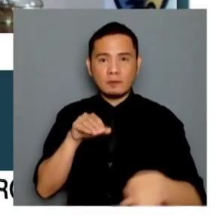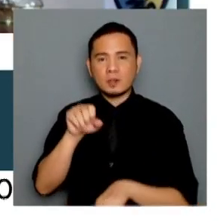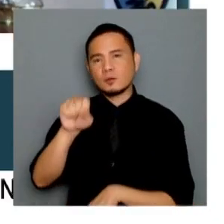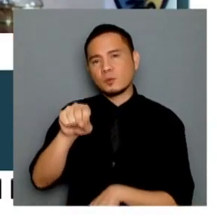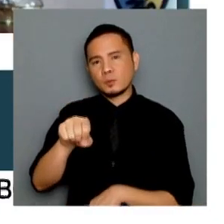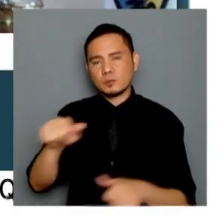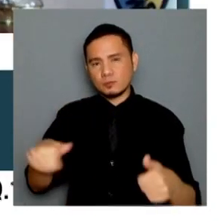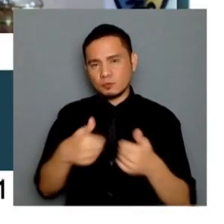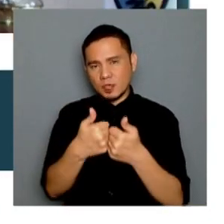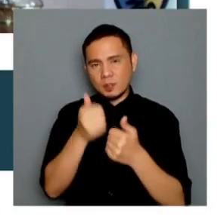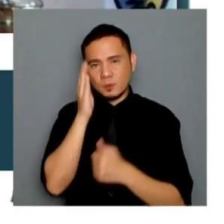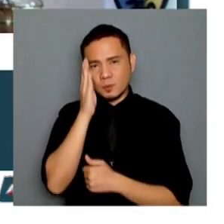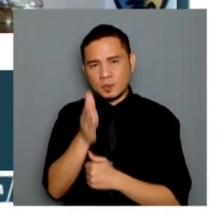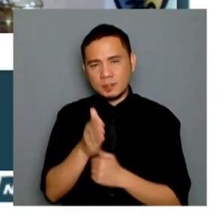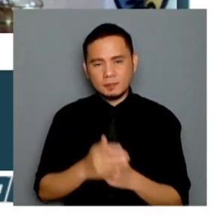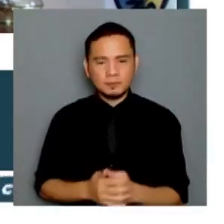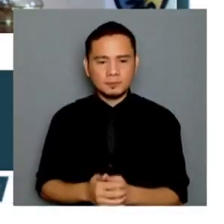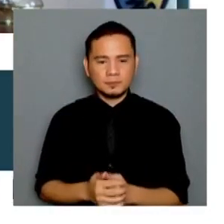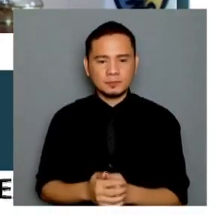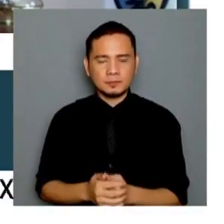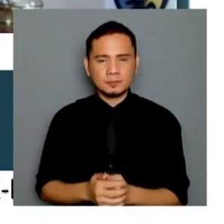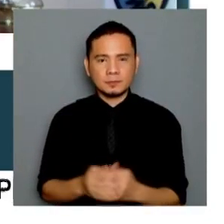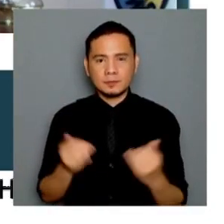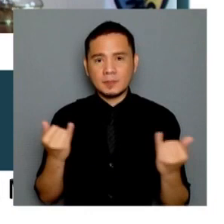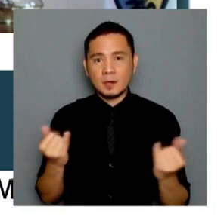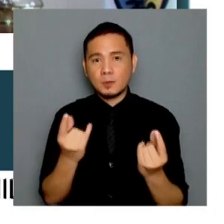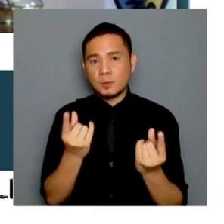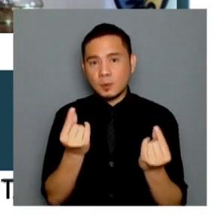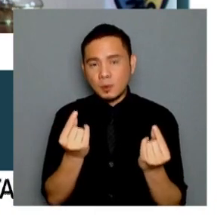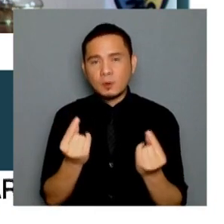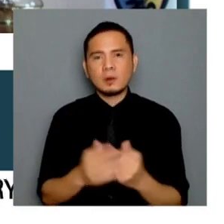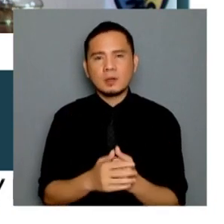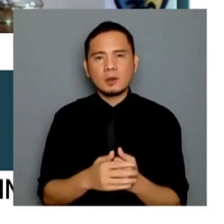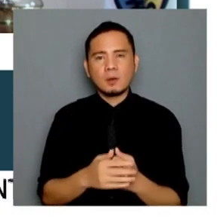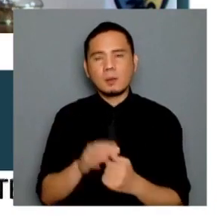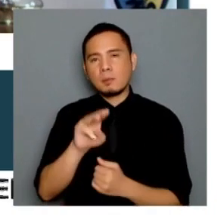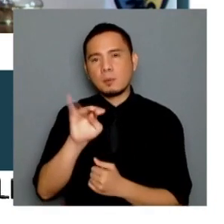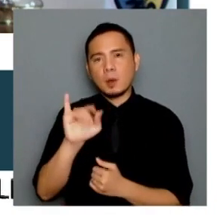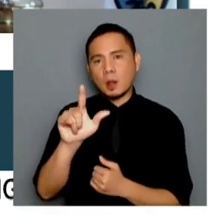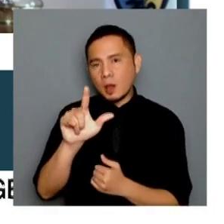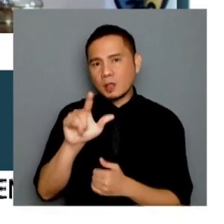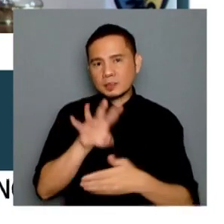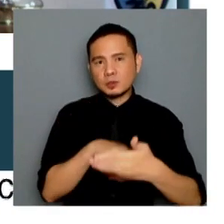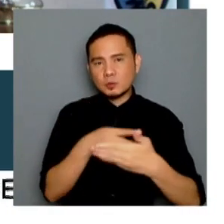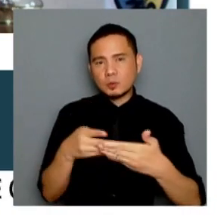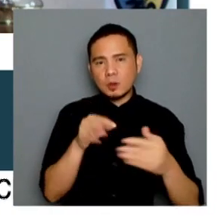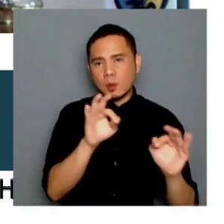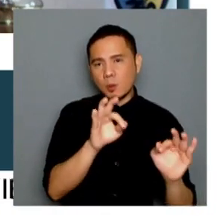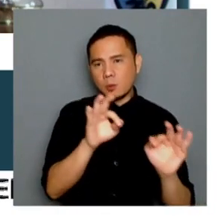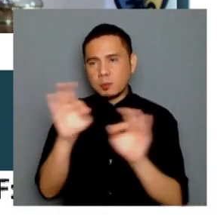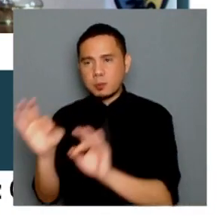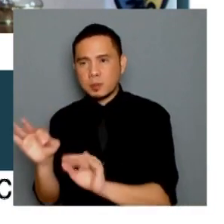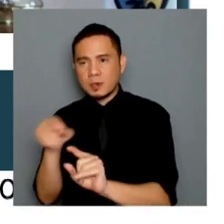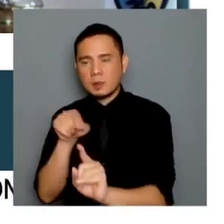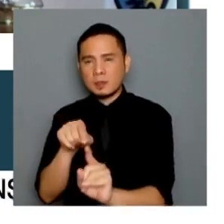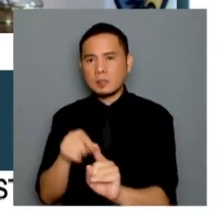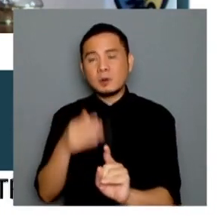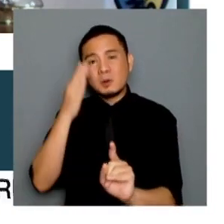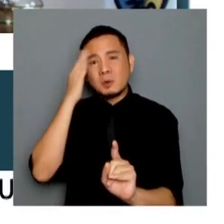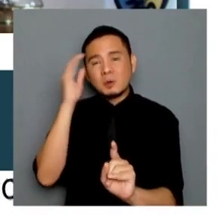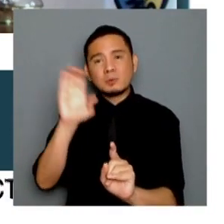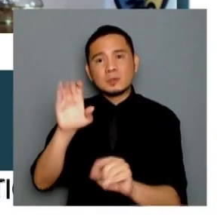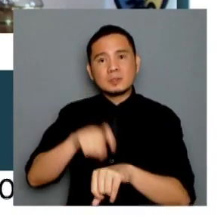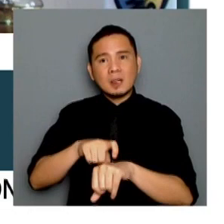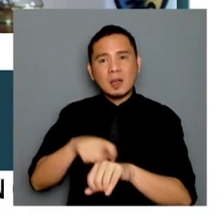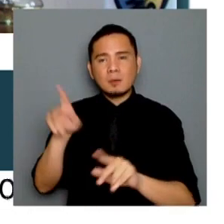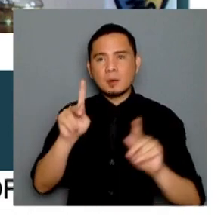why we are already implementing our adjusted mall hours. We know that during the holidays, people really go to the